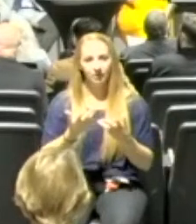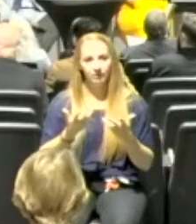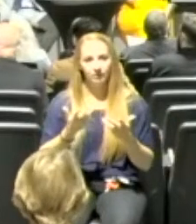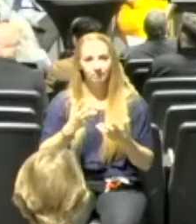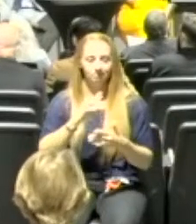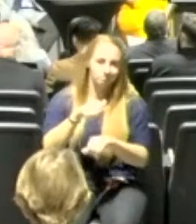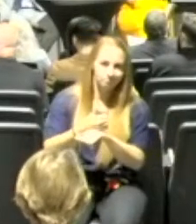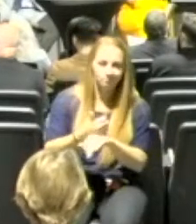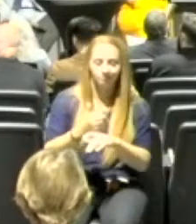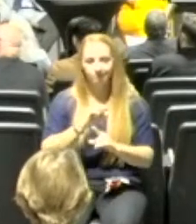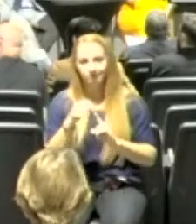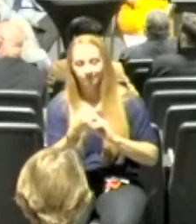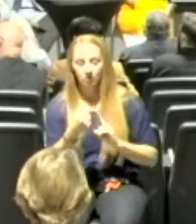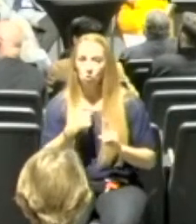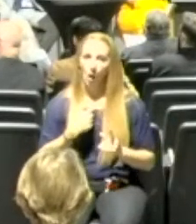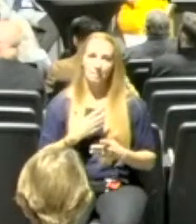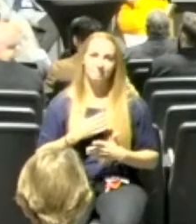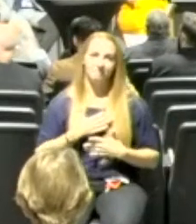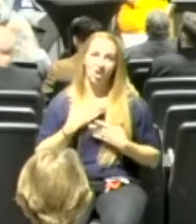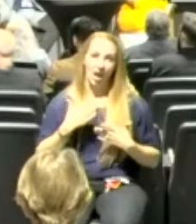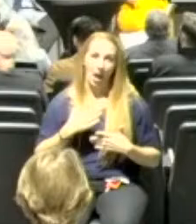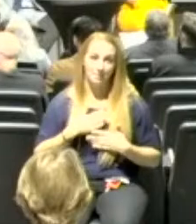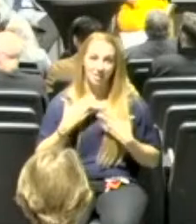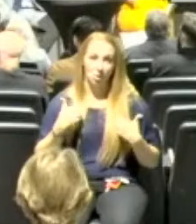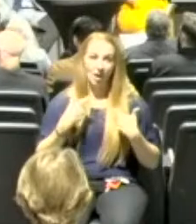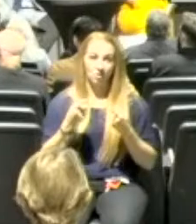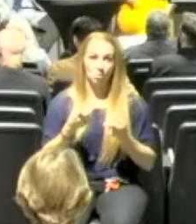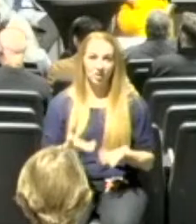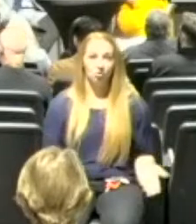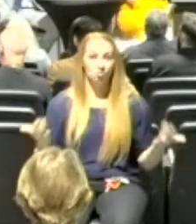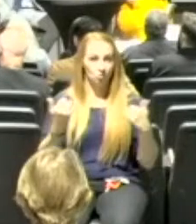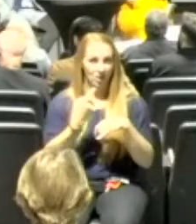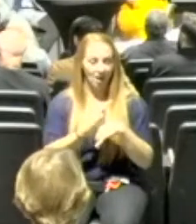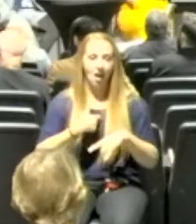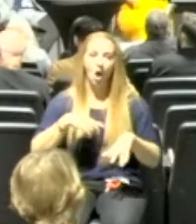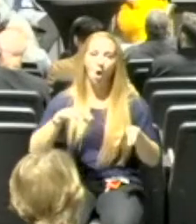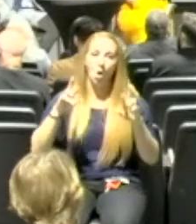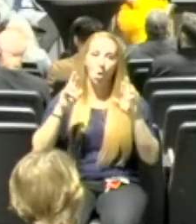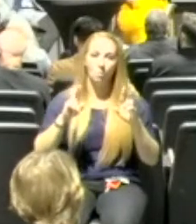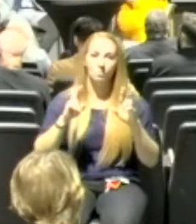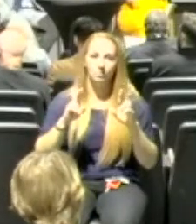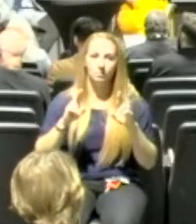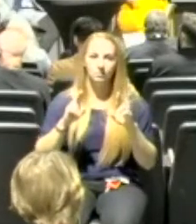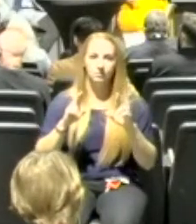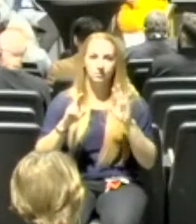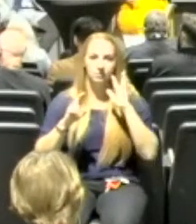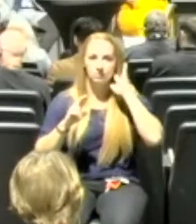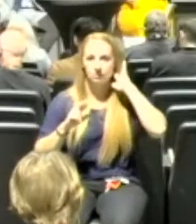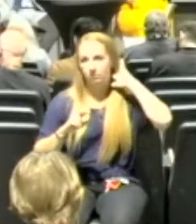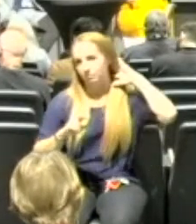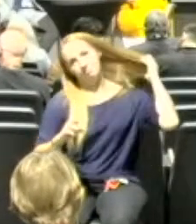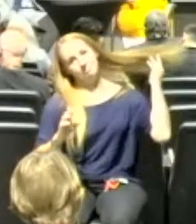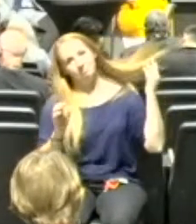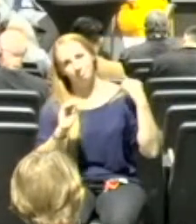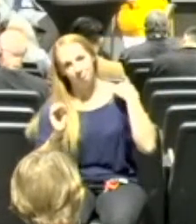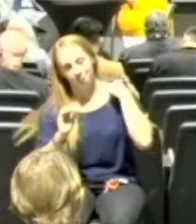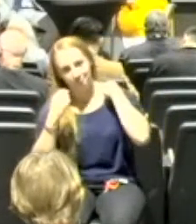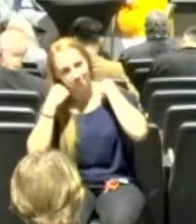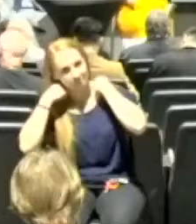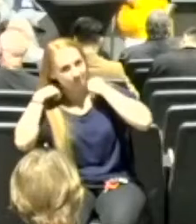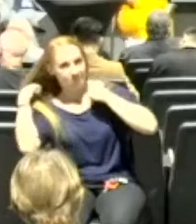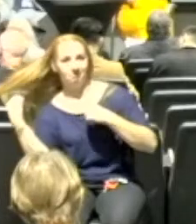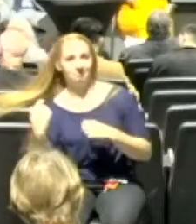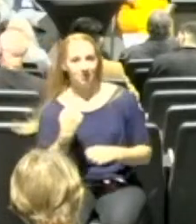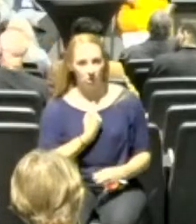and couldn't be more happy to have you here with us today. Hope you enjoyed the reception out there. I am